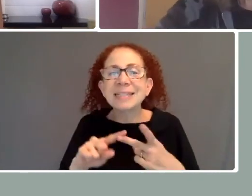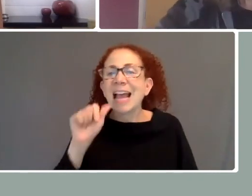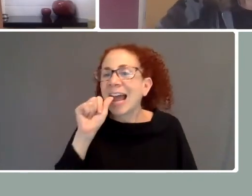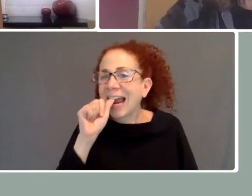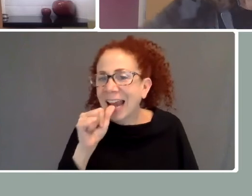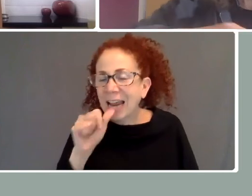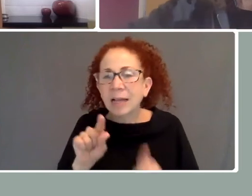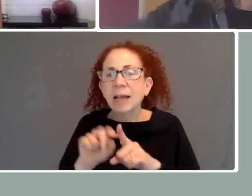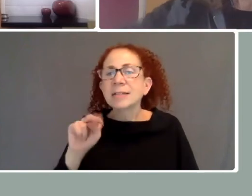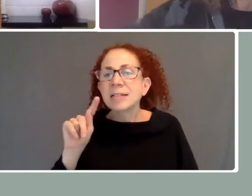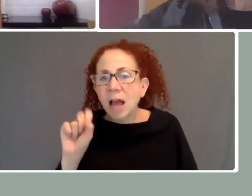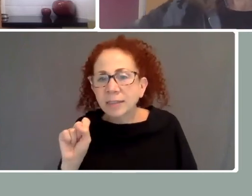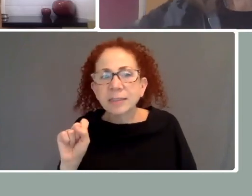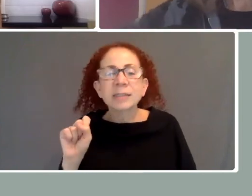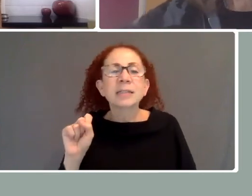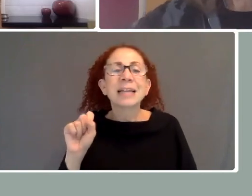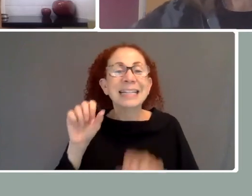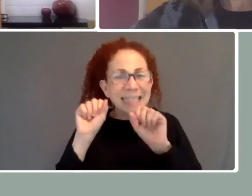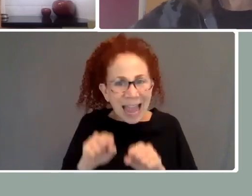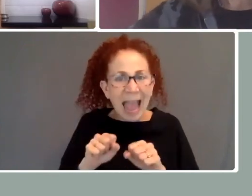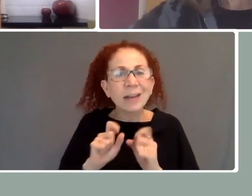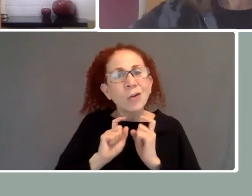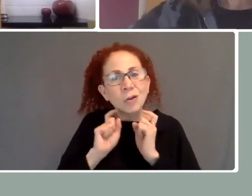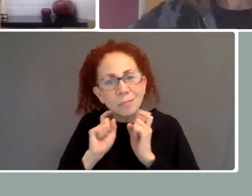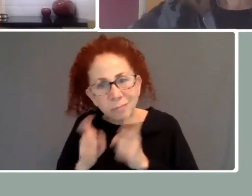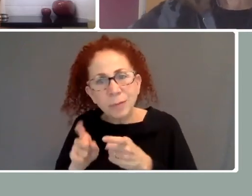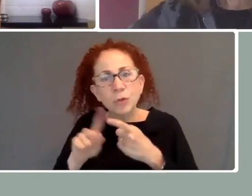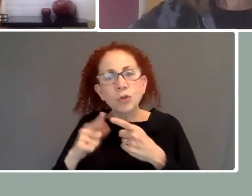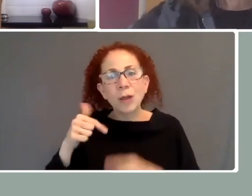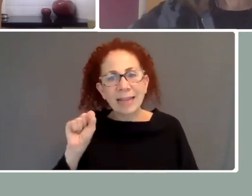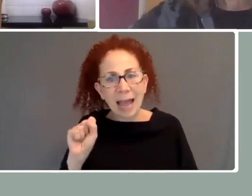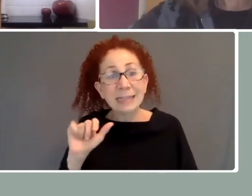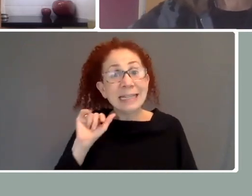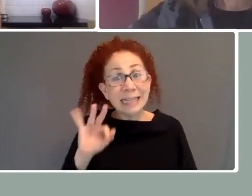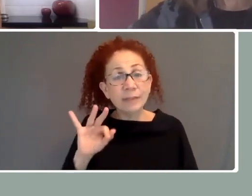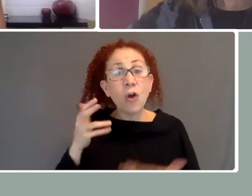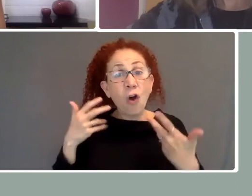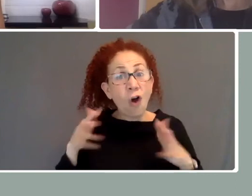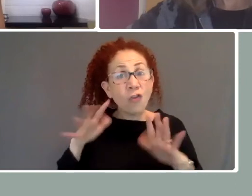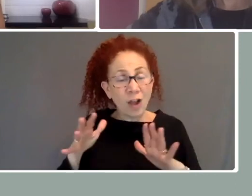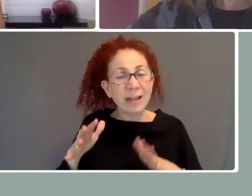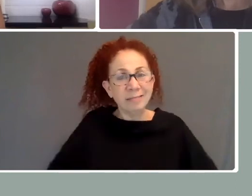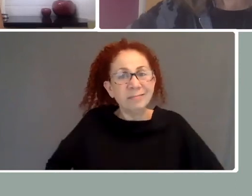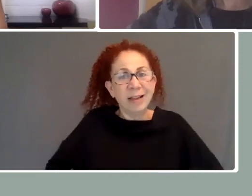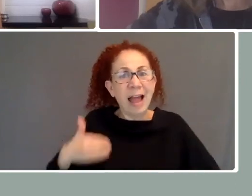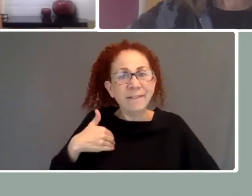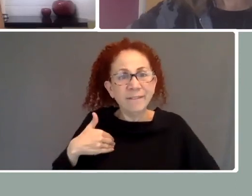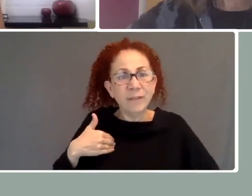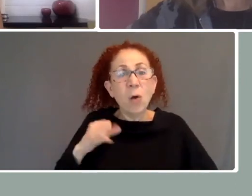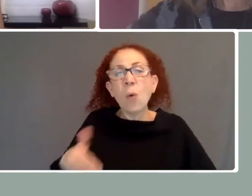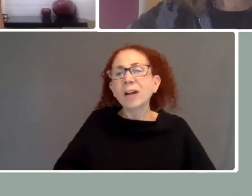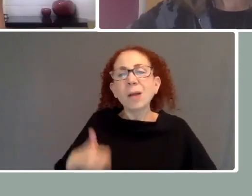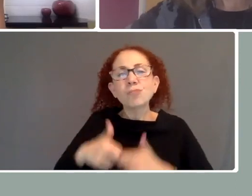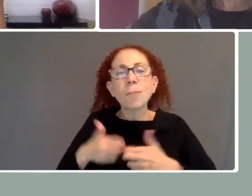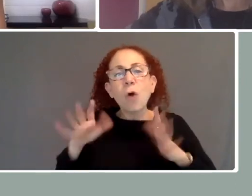that sometimes can contribute to gas, if especially if you're already gassy or you have some kind of a gut issue